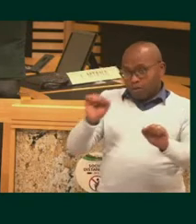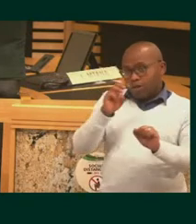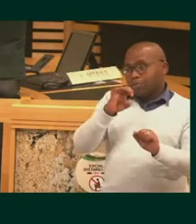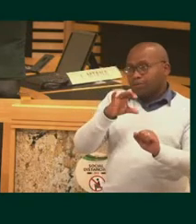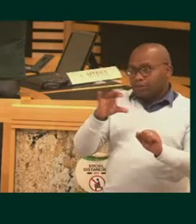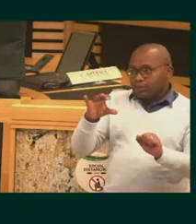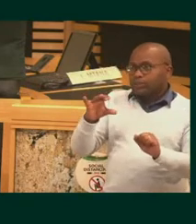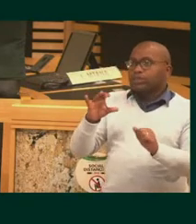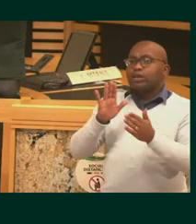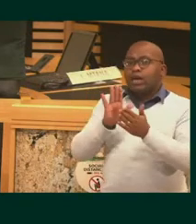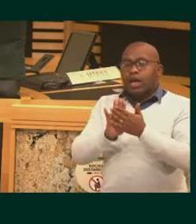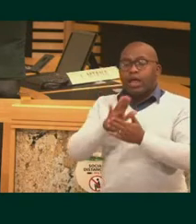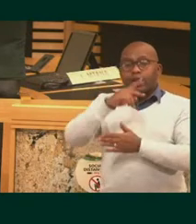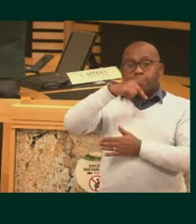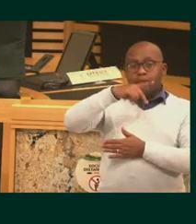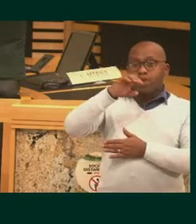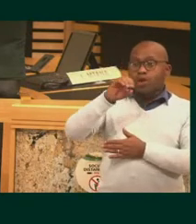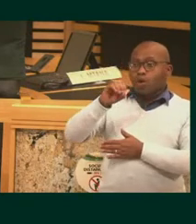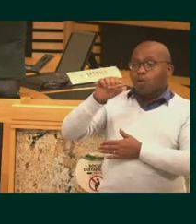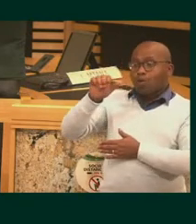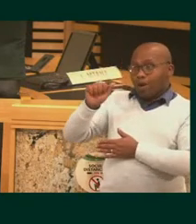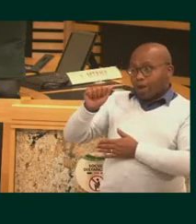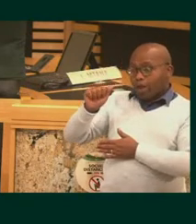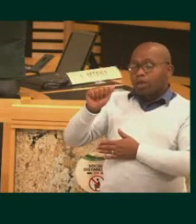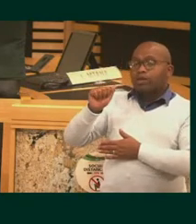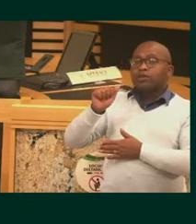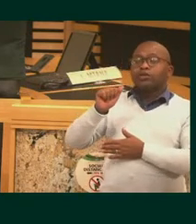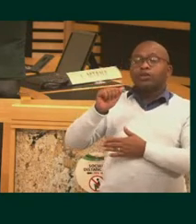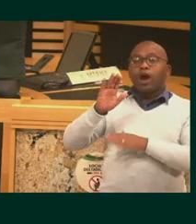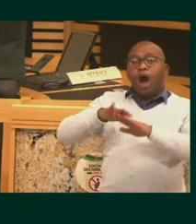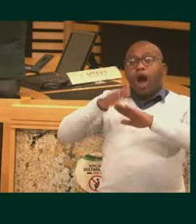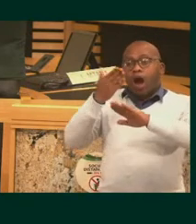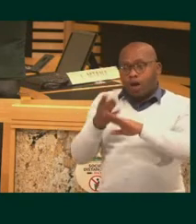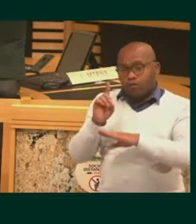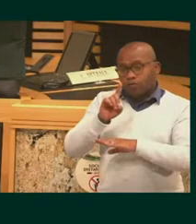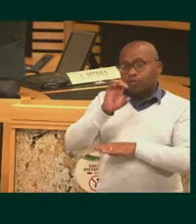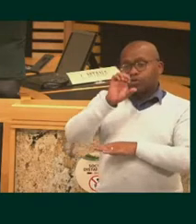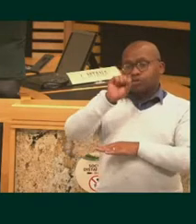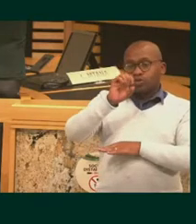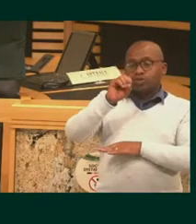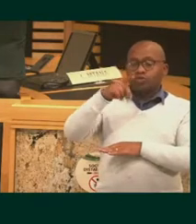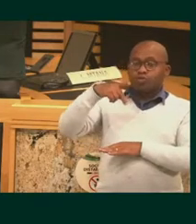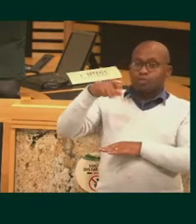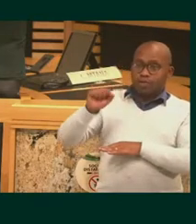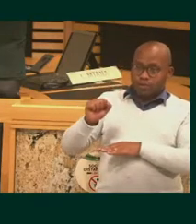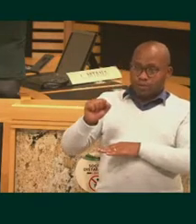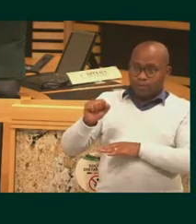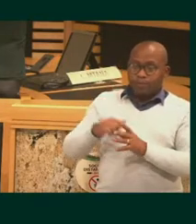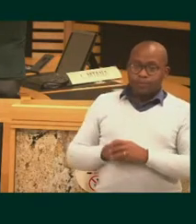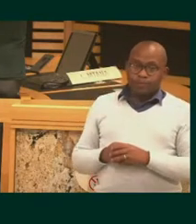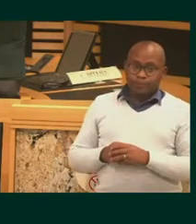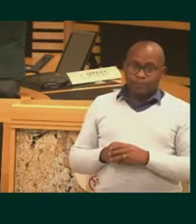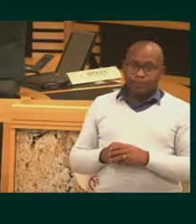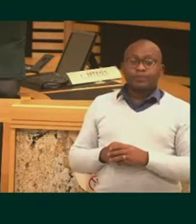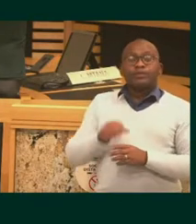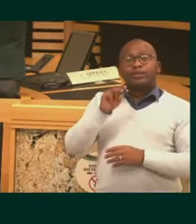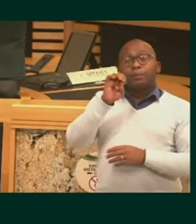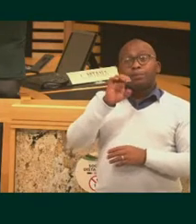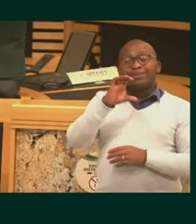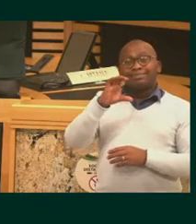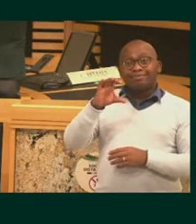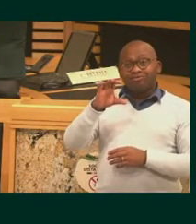Poa and soam that are relevant to the particular portfolio the mec's have conducted performance assessments of the